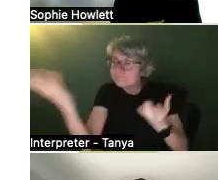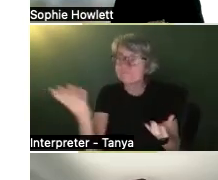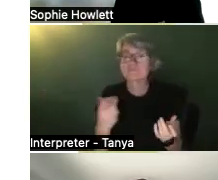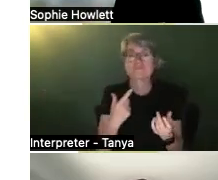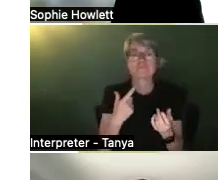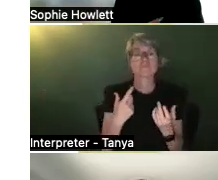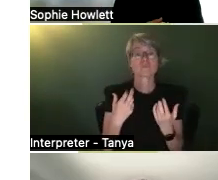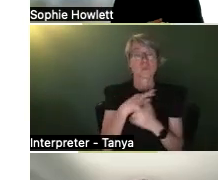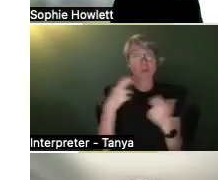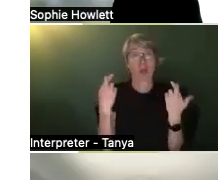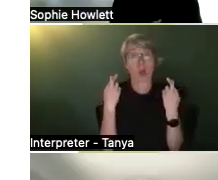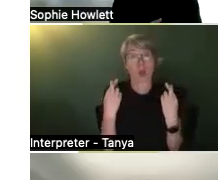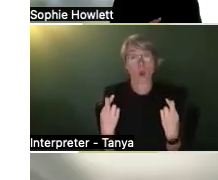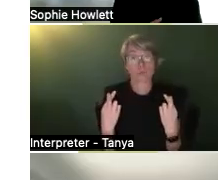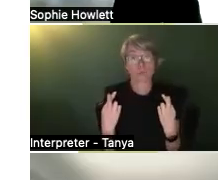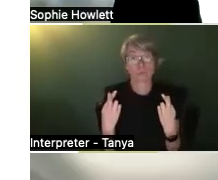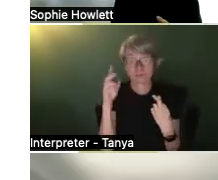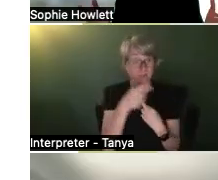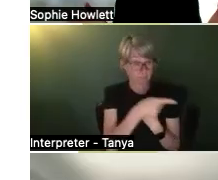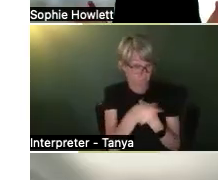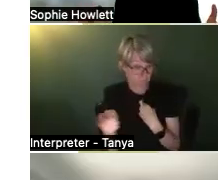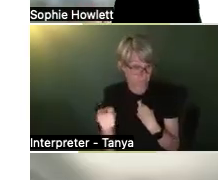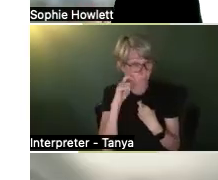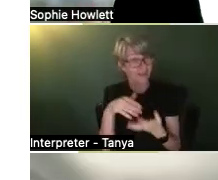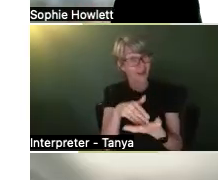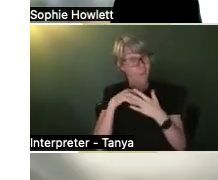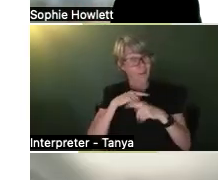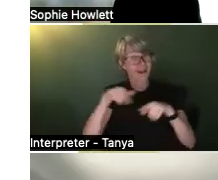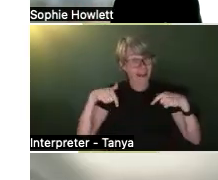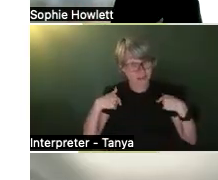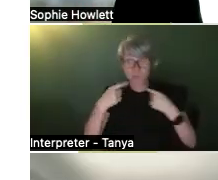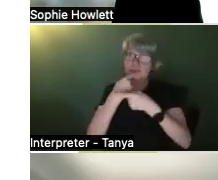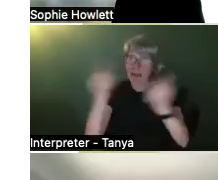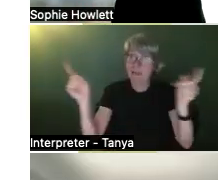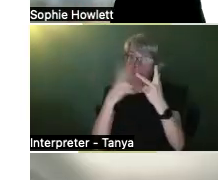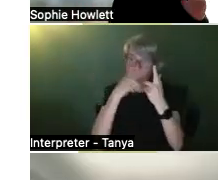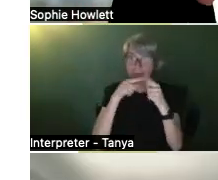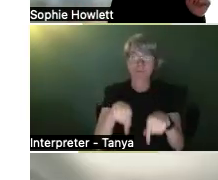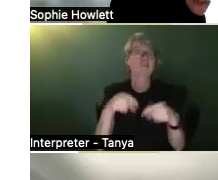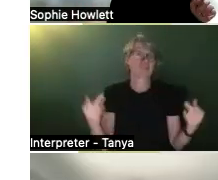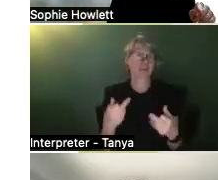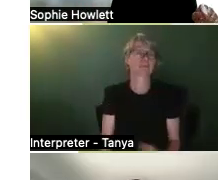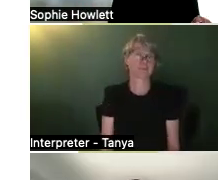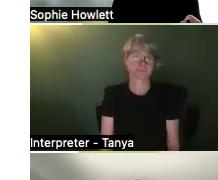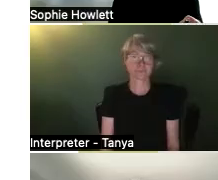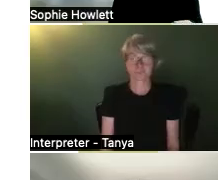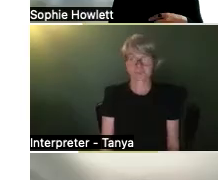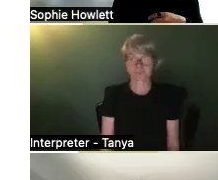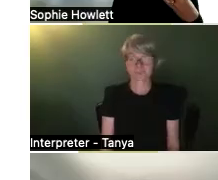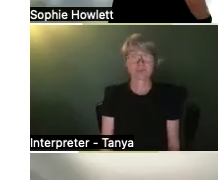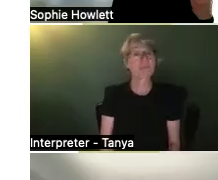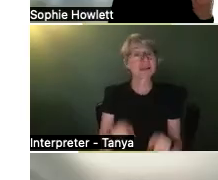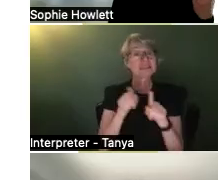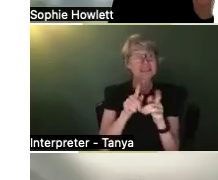today our people in the audience that you will help us in getting this message out. But I wanted to repeat Laura's